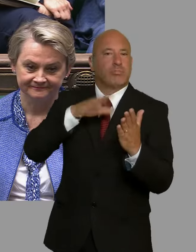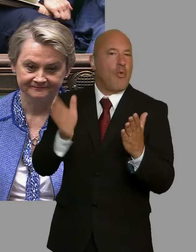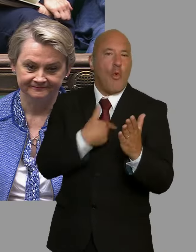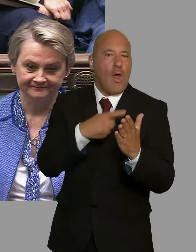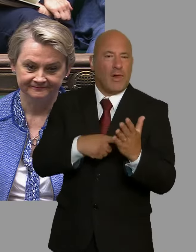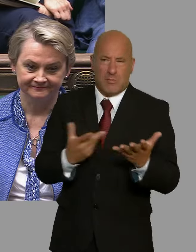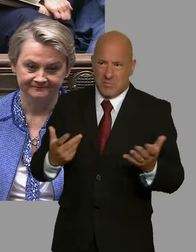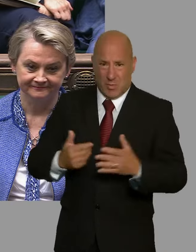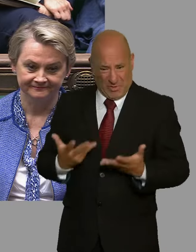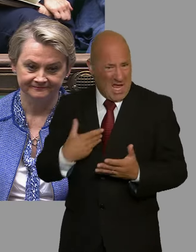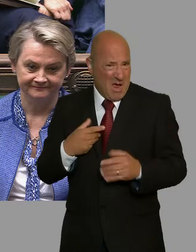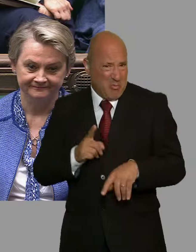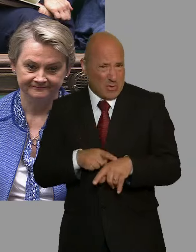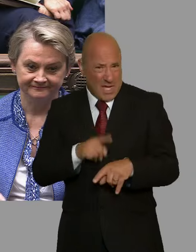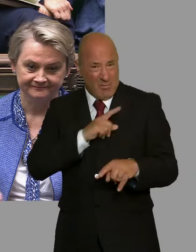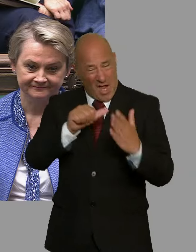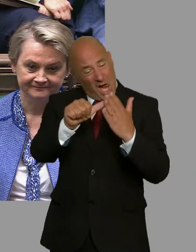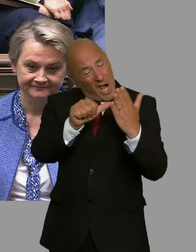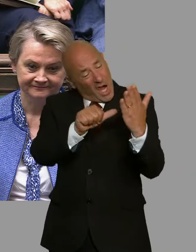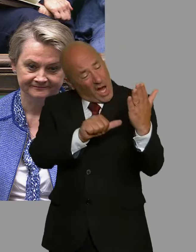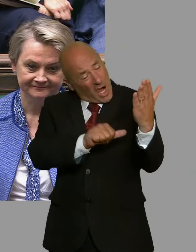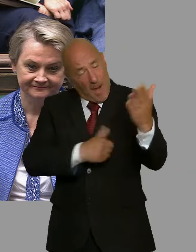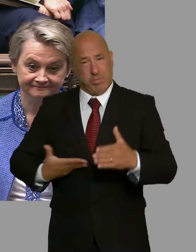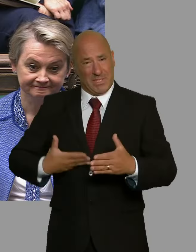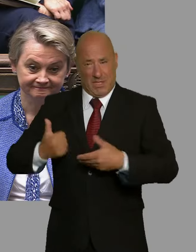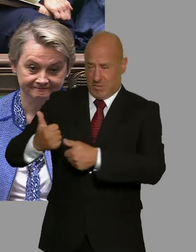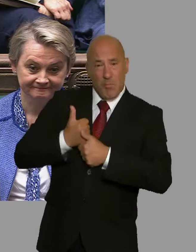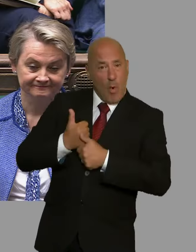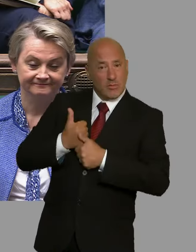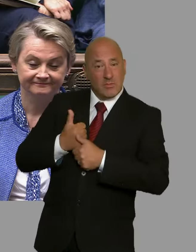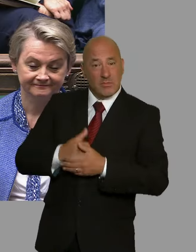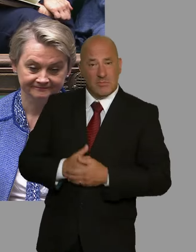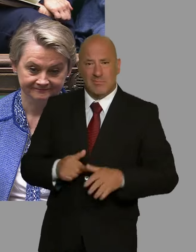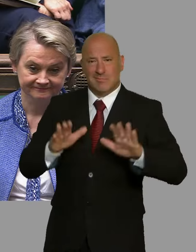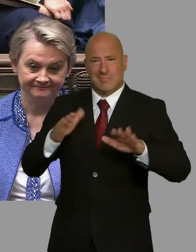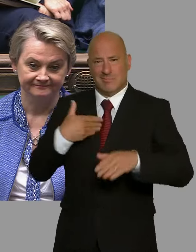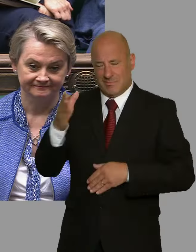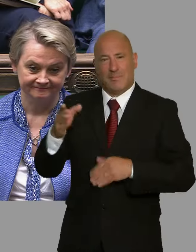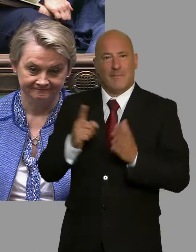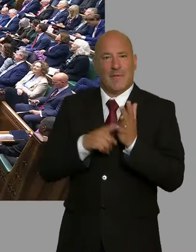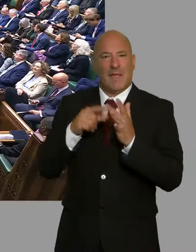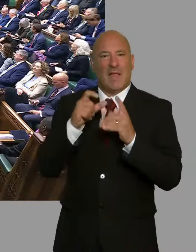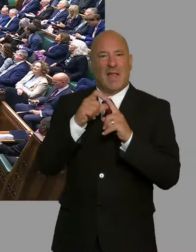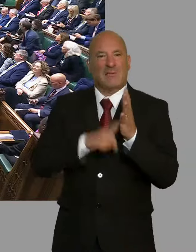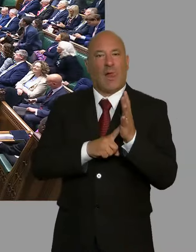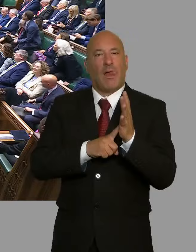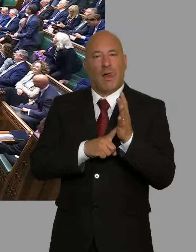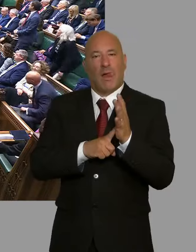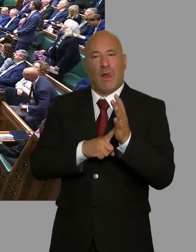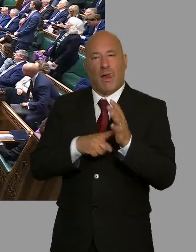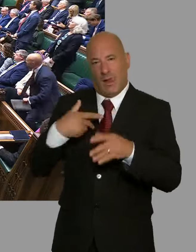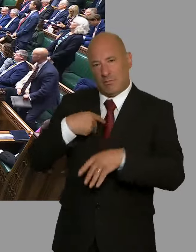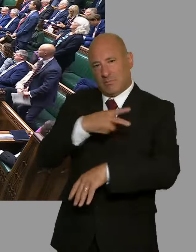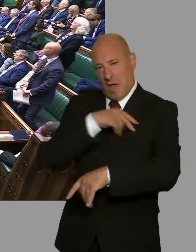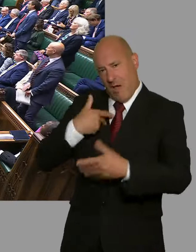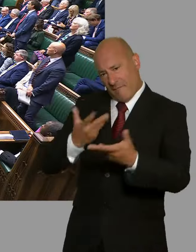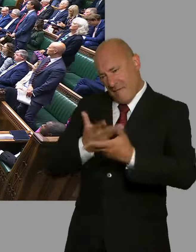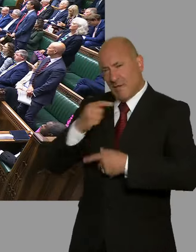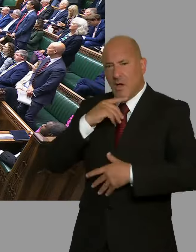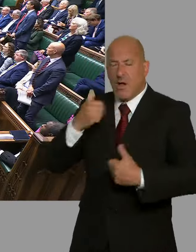Business like the work we're doing. It's giving them confidence in the EU deal. She's opposed to each and every measure. Louise